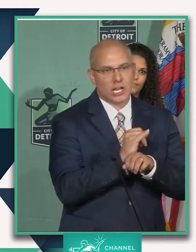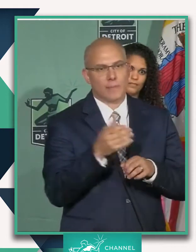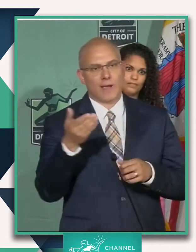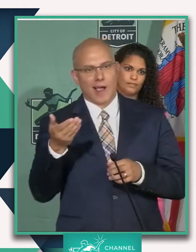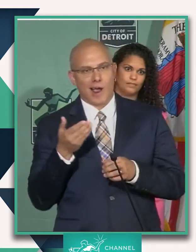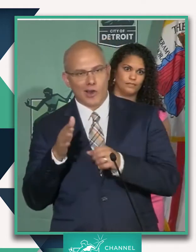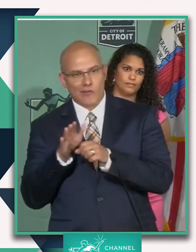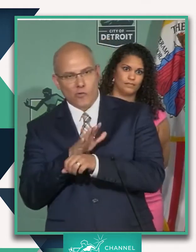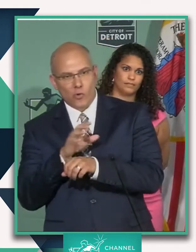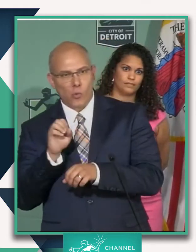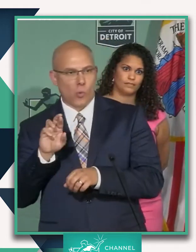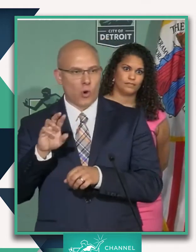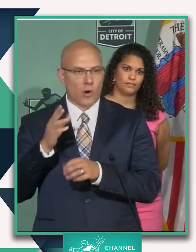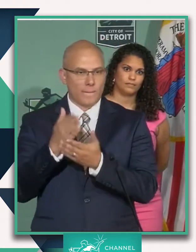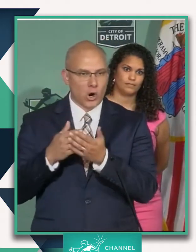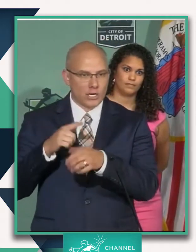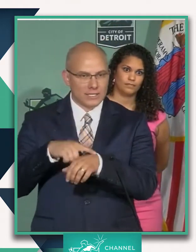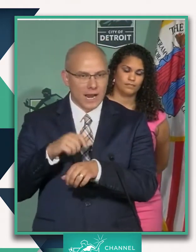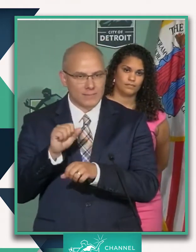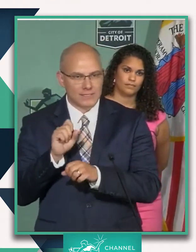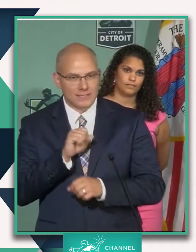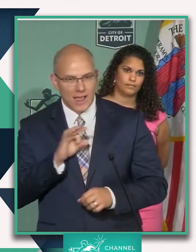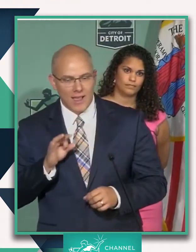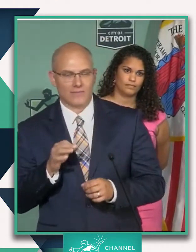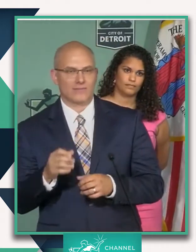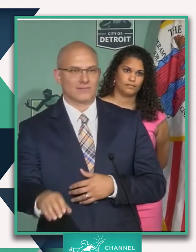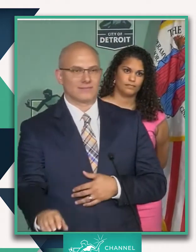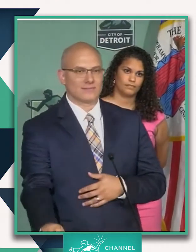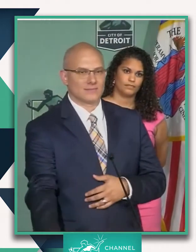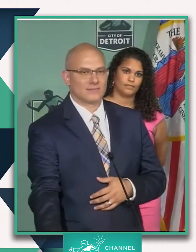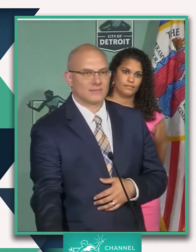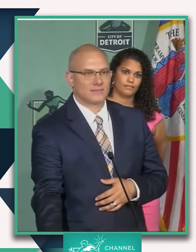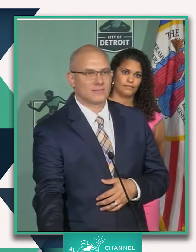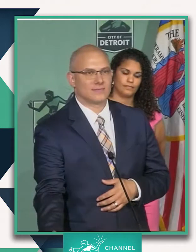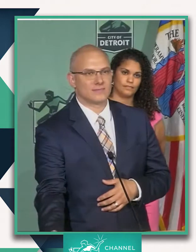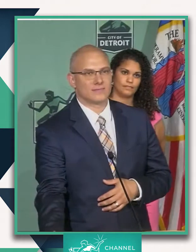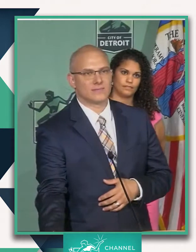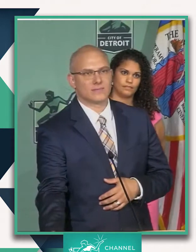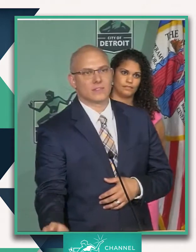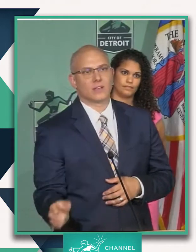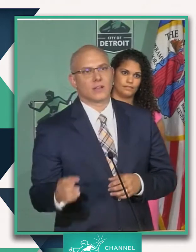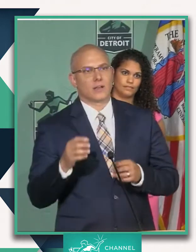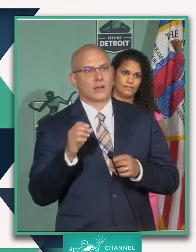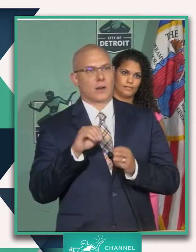We'd like to offer internships, hire people full-time, part-time as staff.